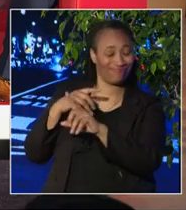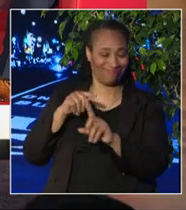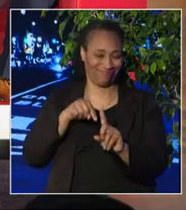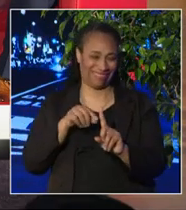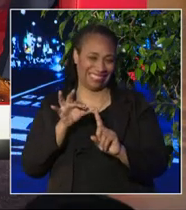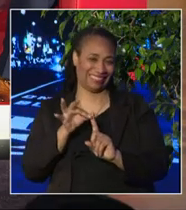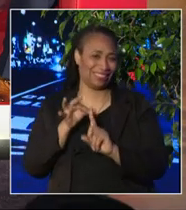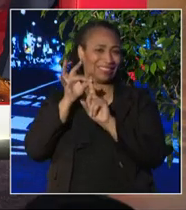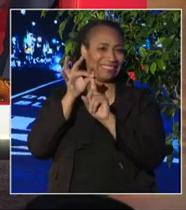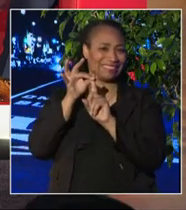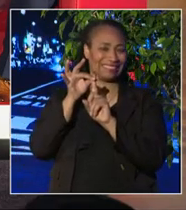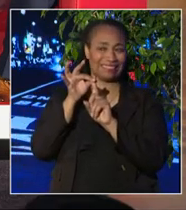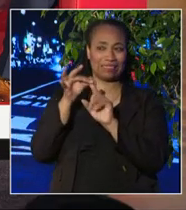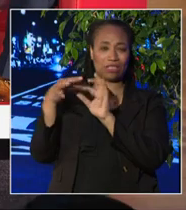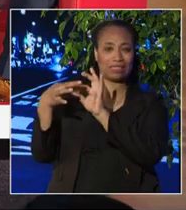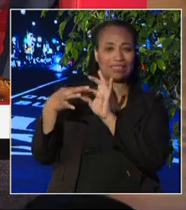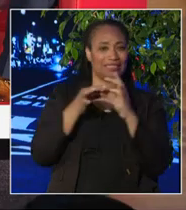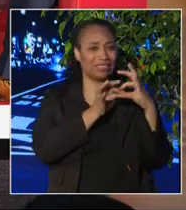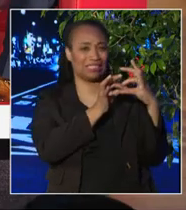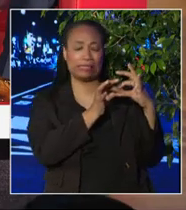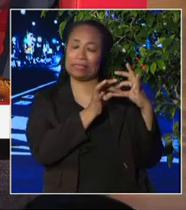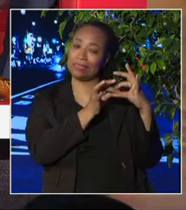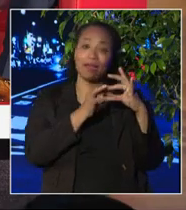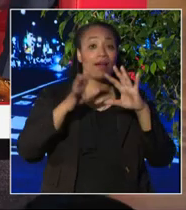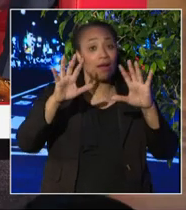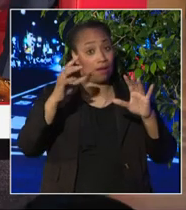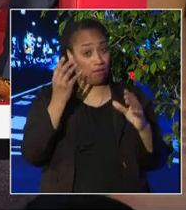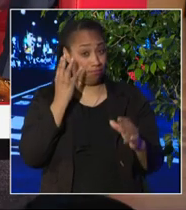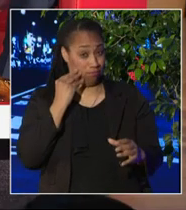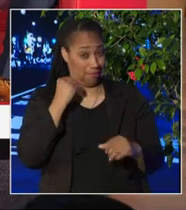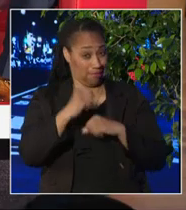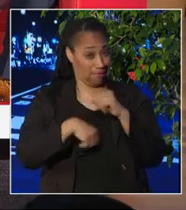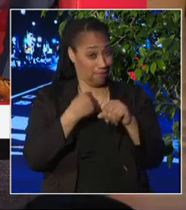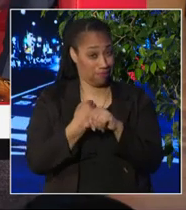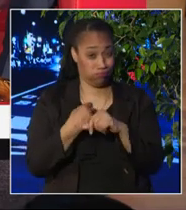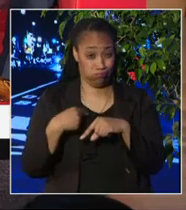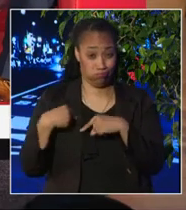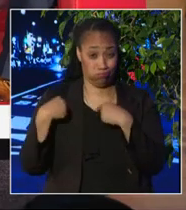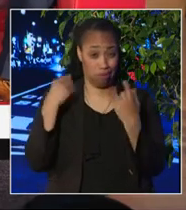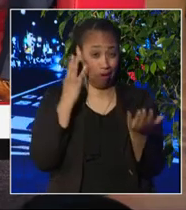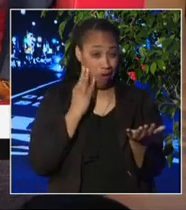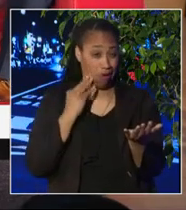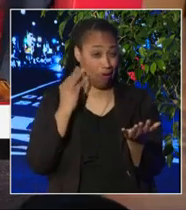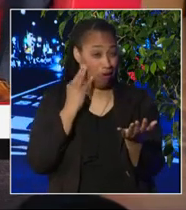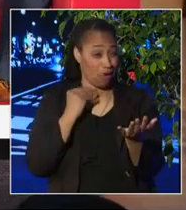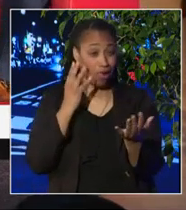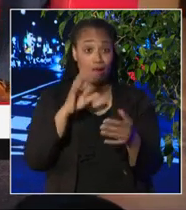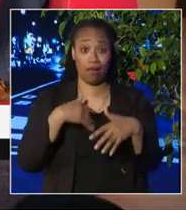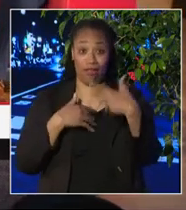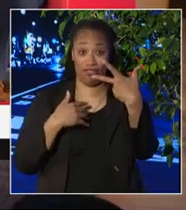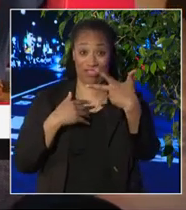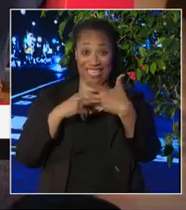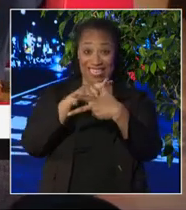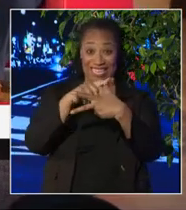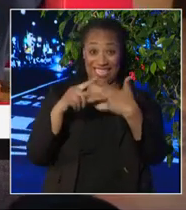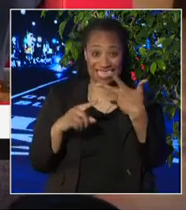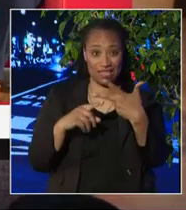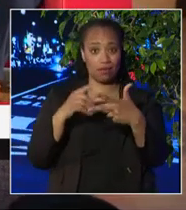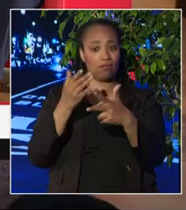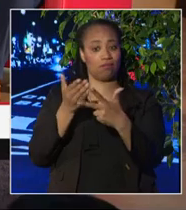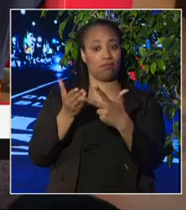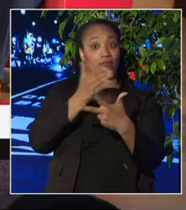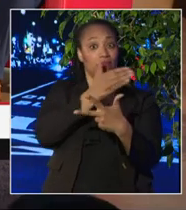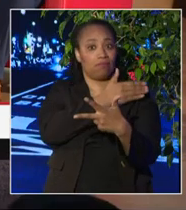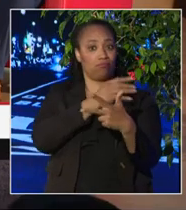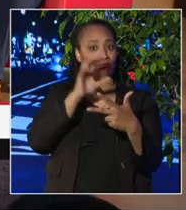10 years, so I've worked with 3 presidents in every iteration of leadership at the Congress, and each time we